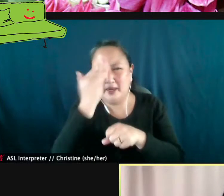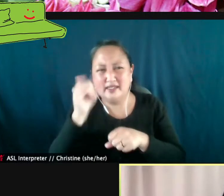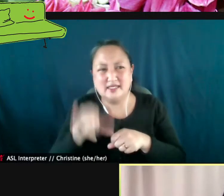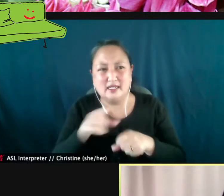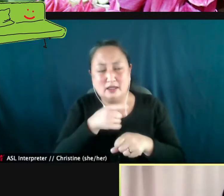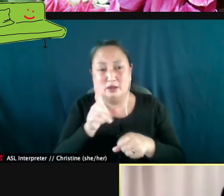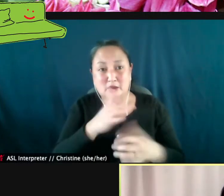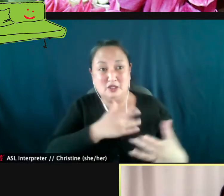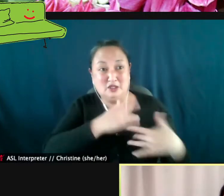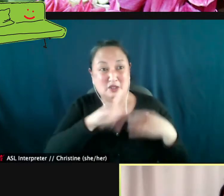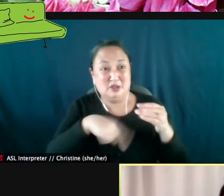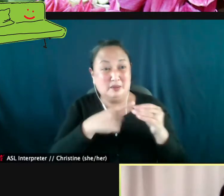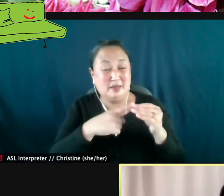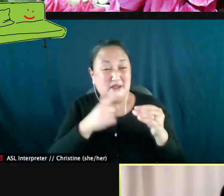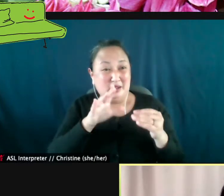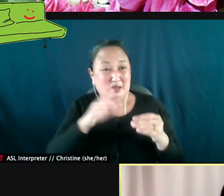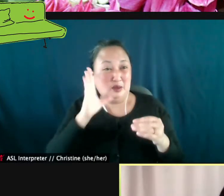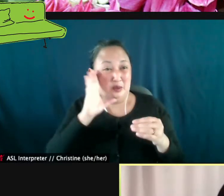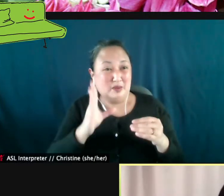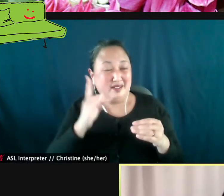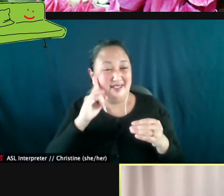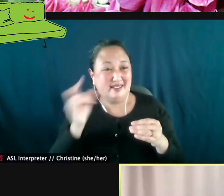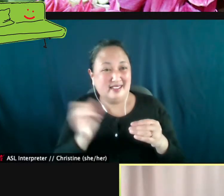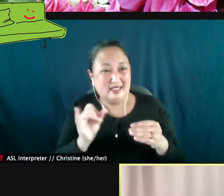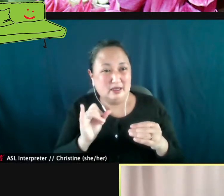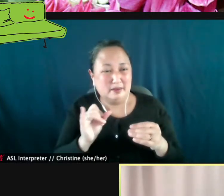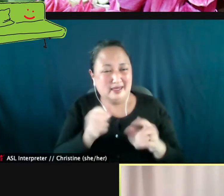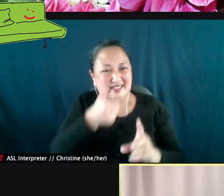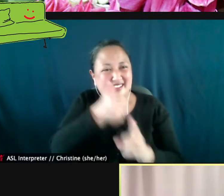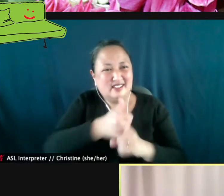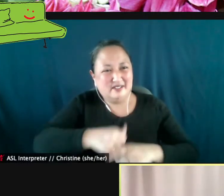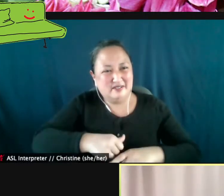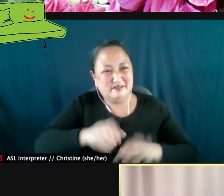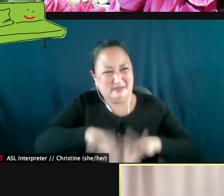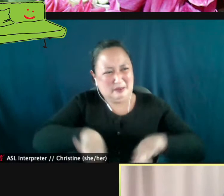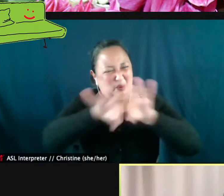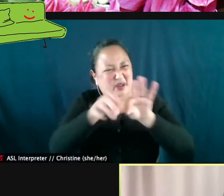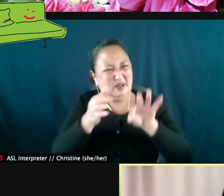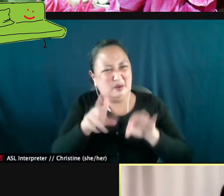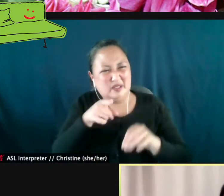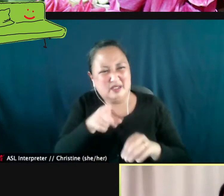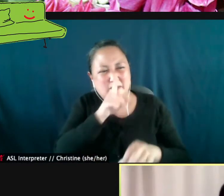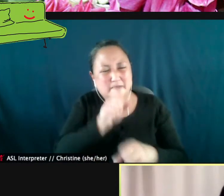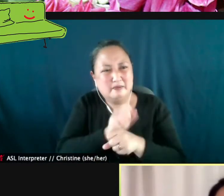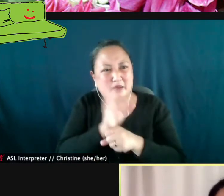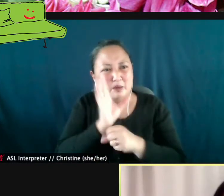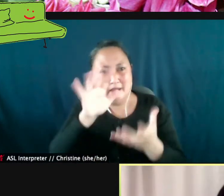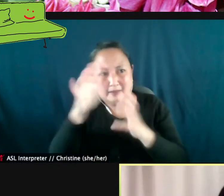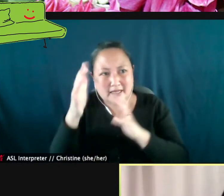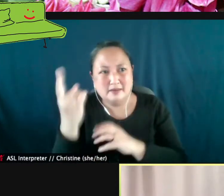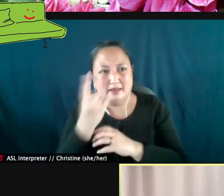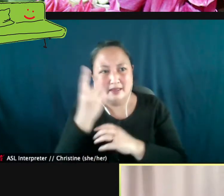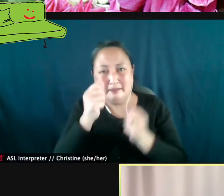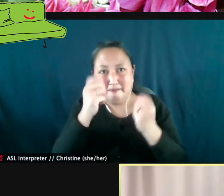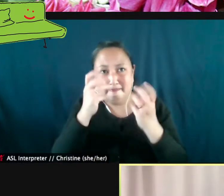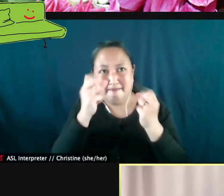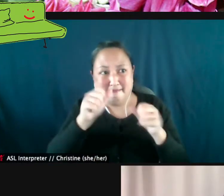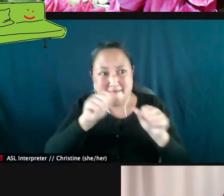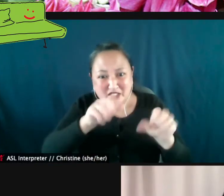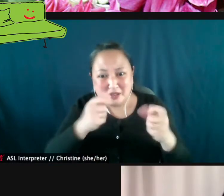that you're going to sound like you're being self-important about your work, or is it that you're actually going to mess up something magical that's